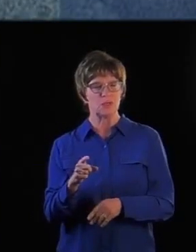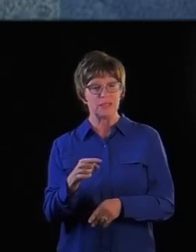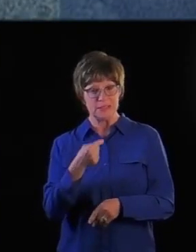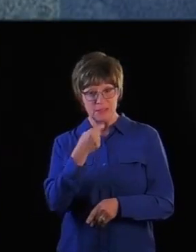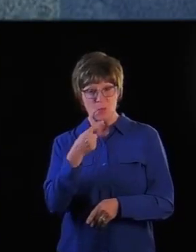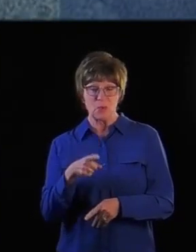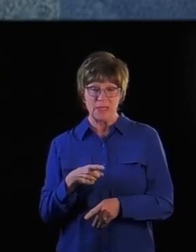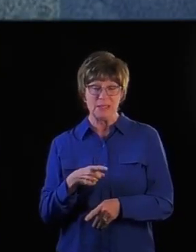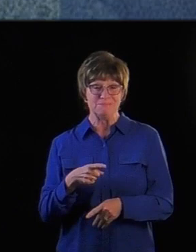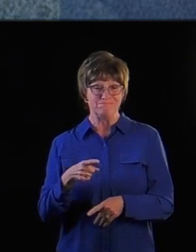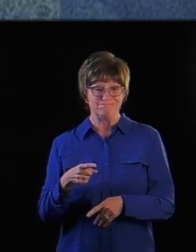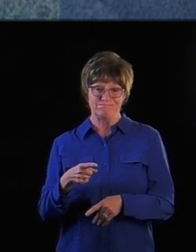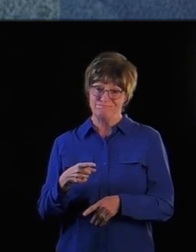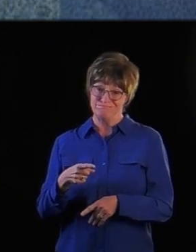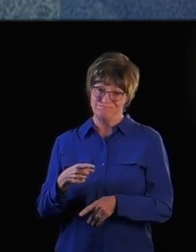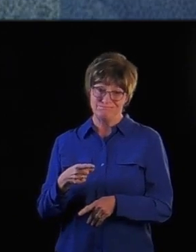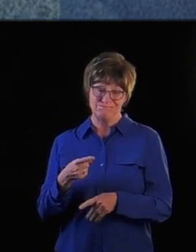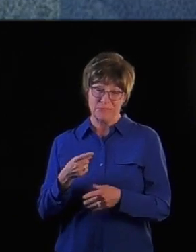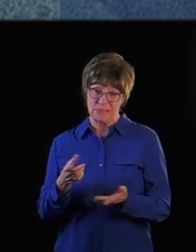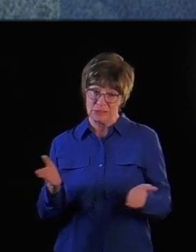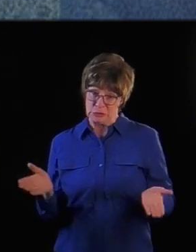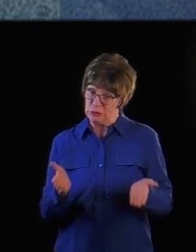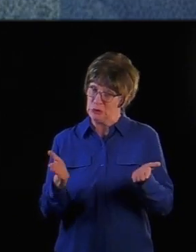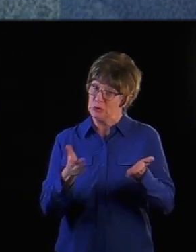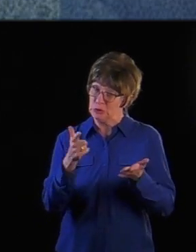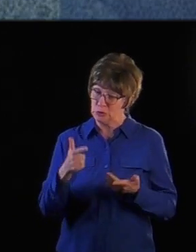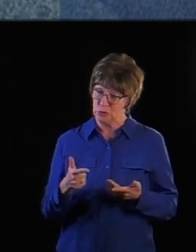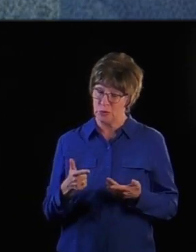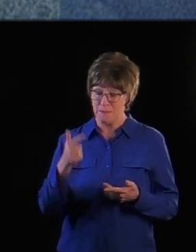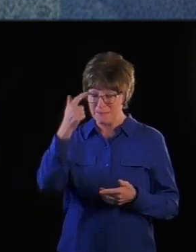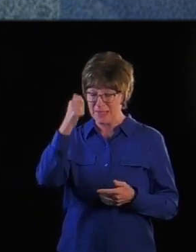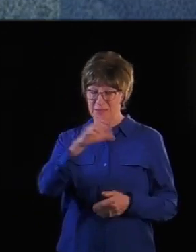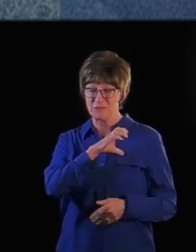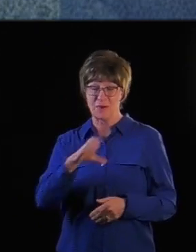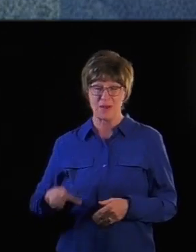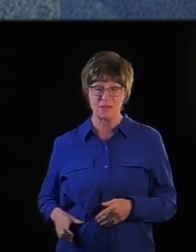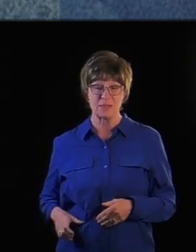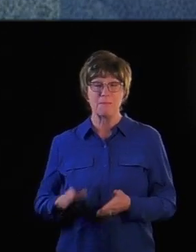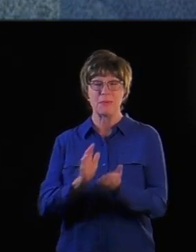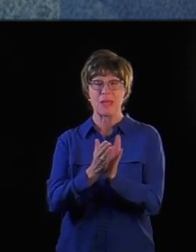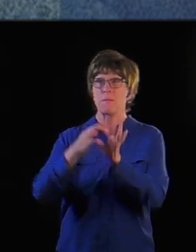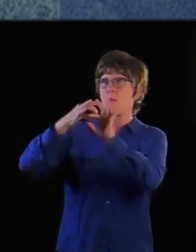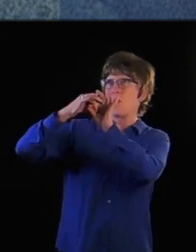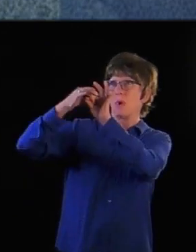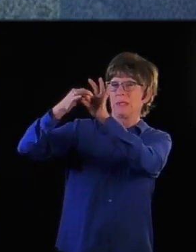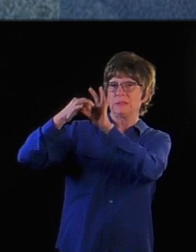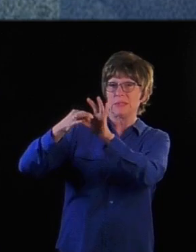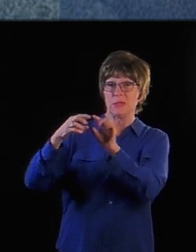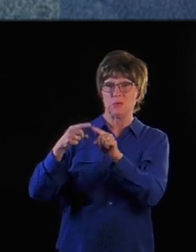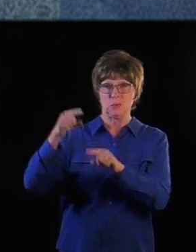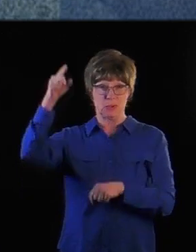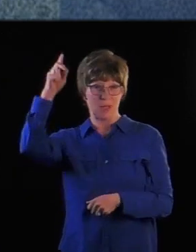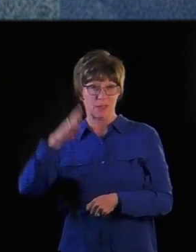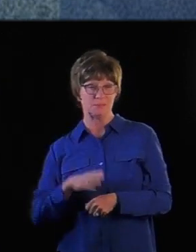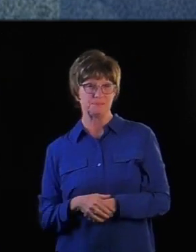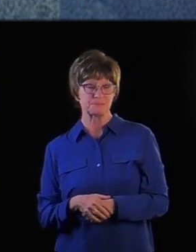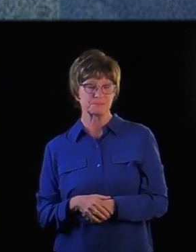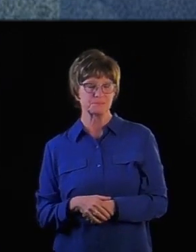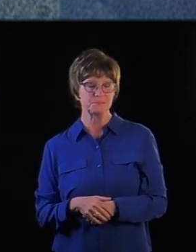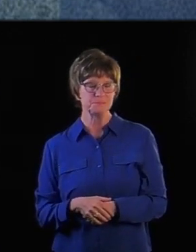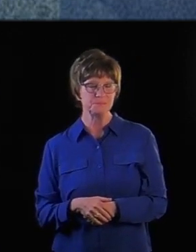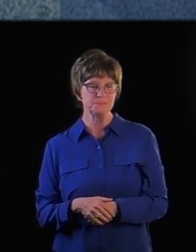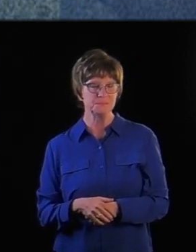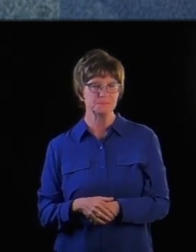then on Christ's behalf, be reconciled to God. Well, that takes us to this great point